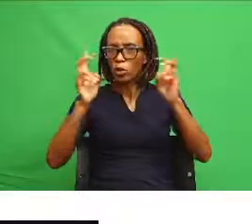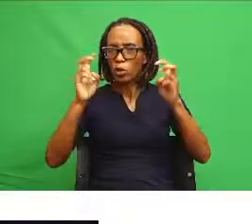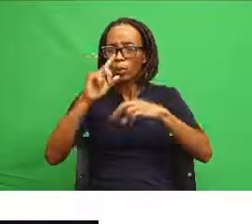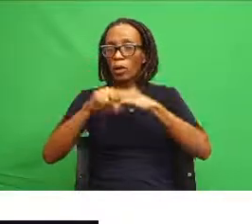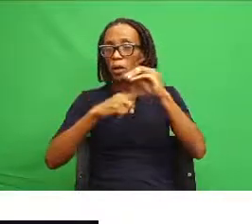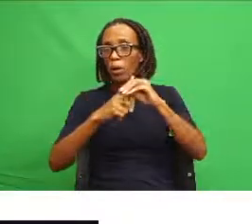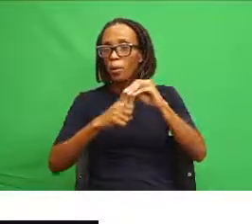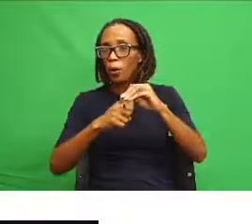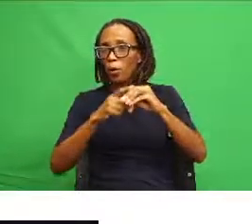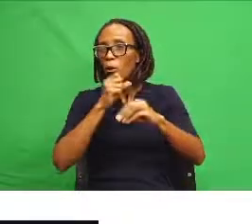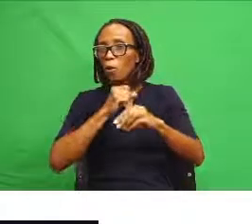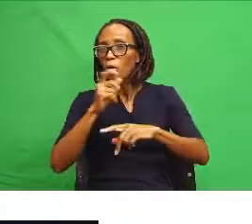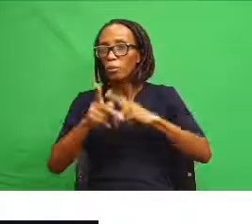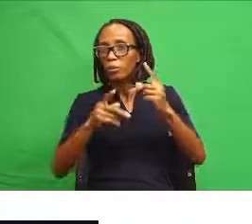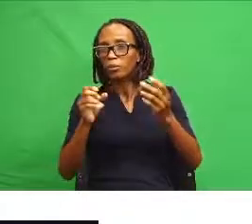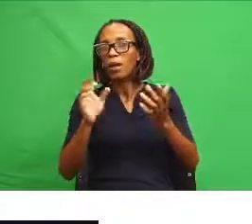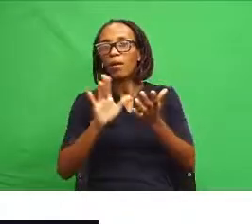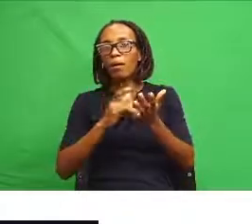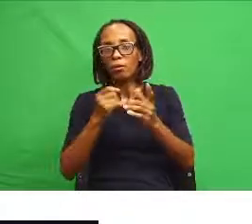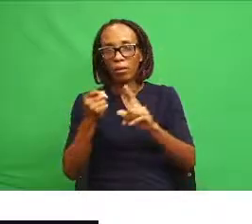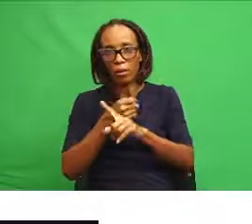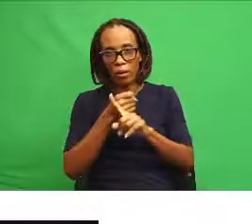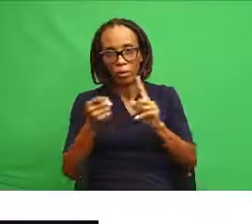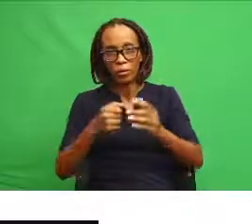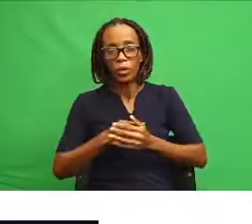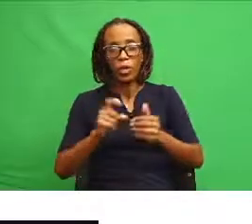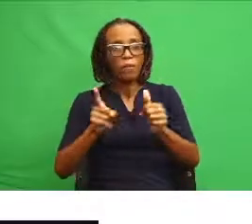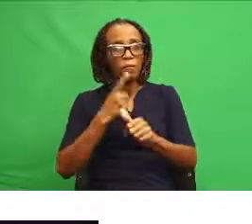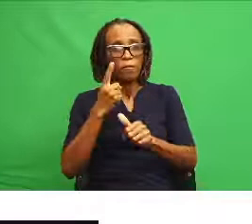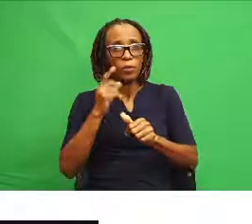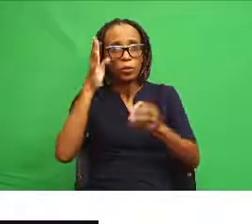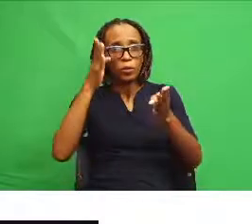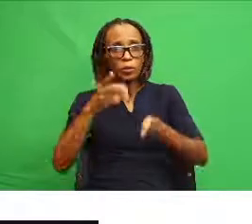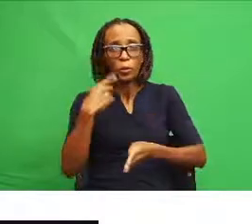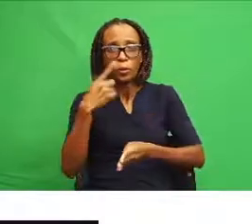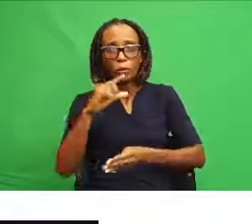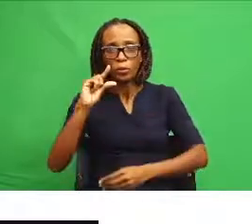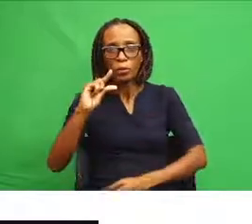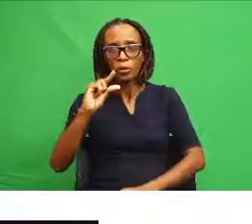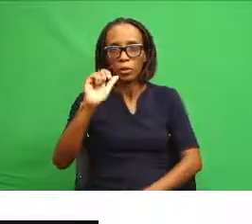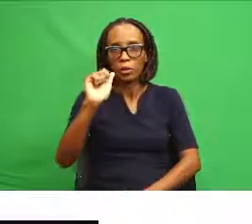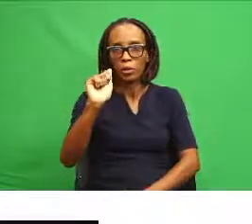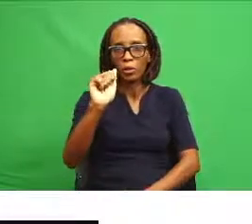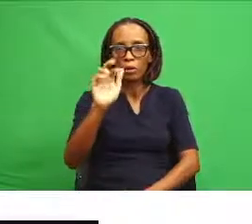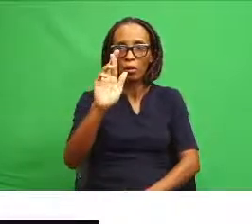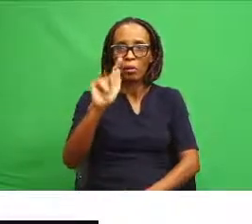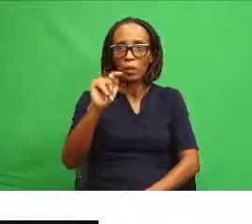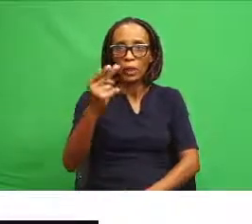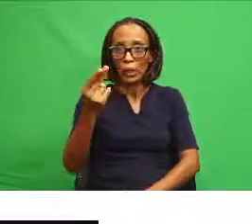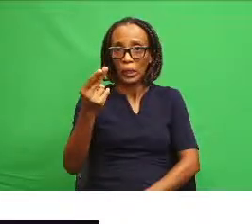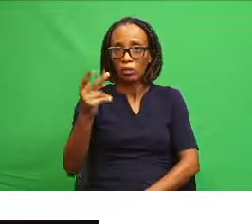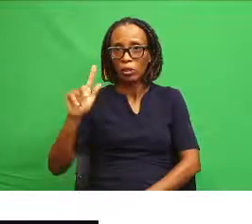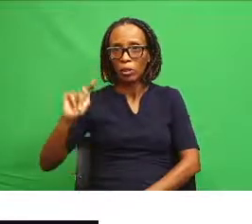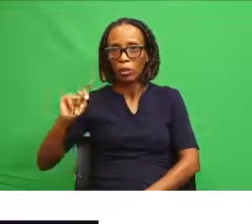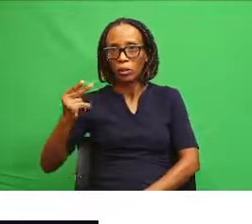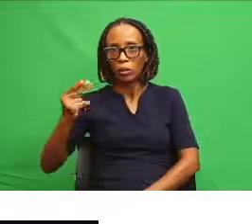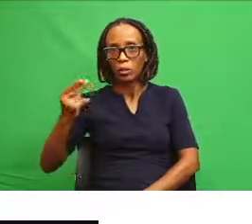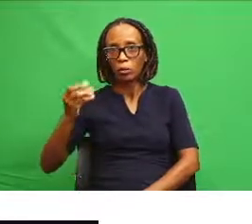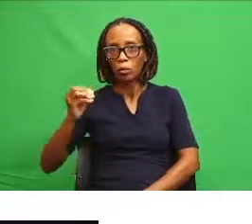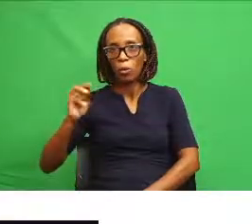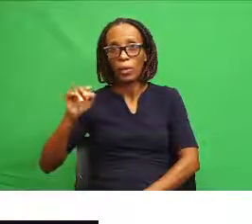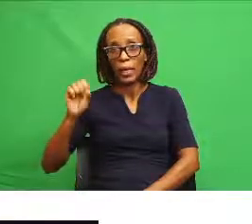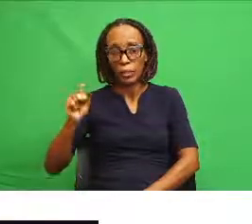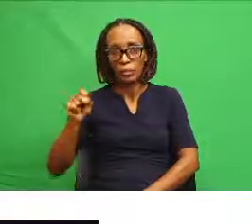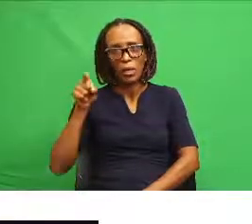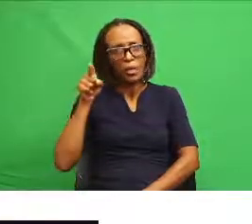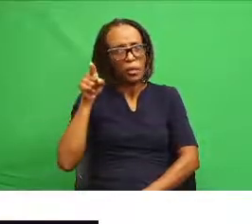older persons. The first presenter is Garth Thomas. Mr. Garth Thomas is a Hall of